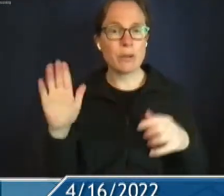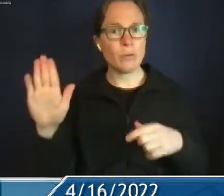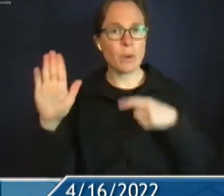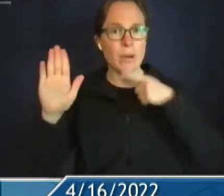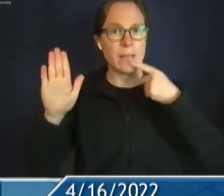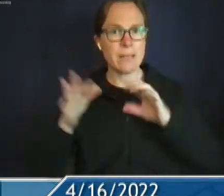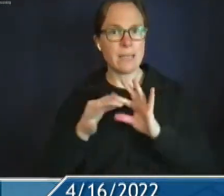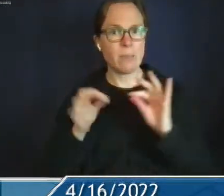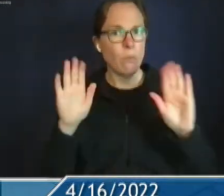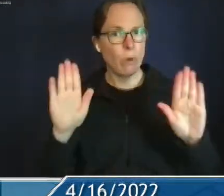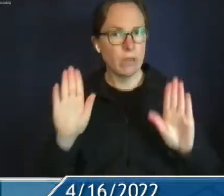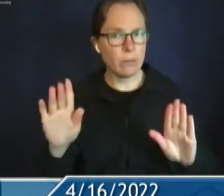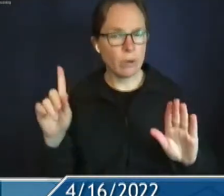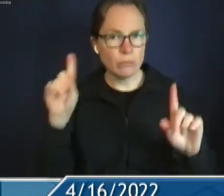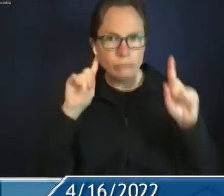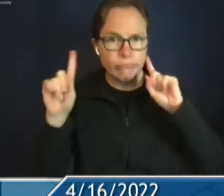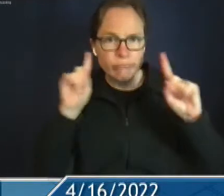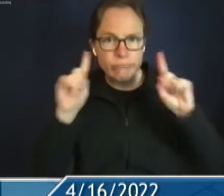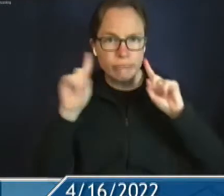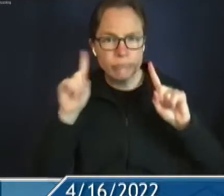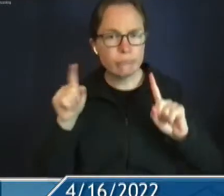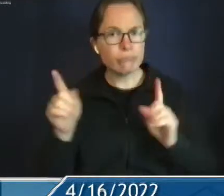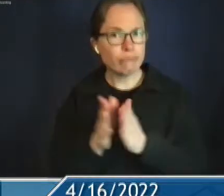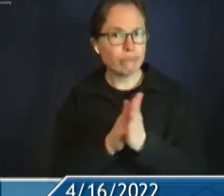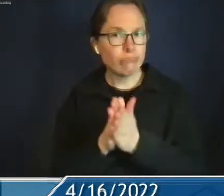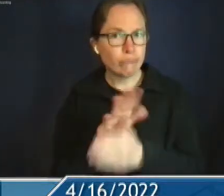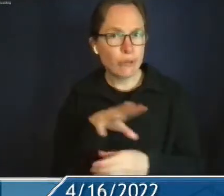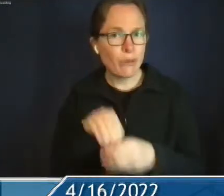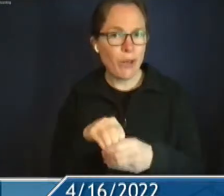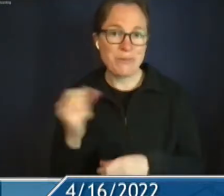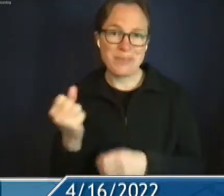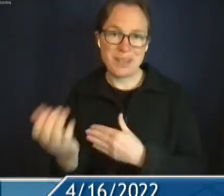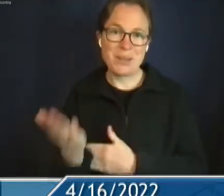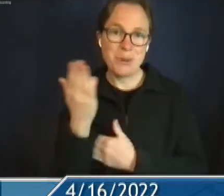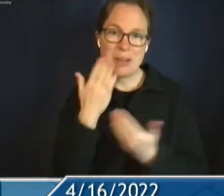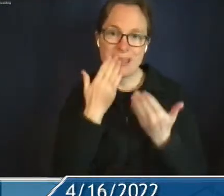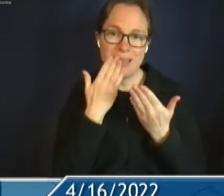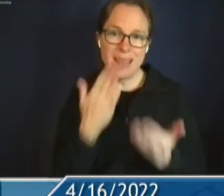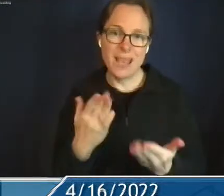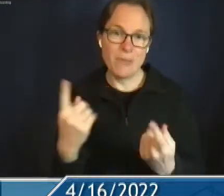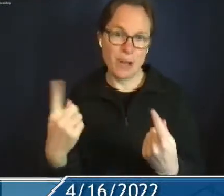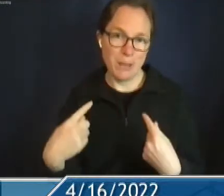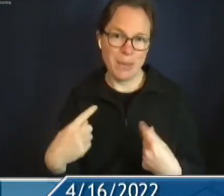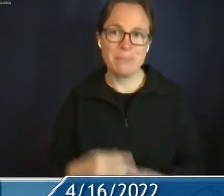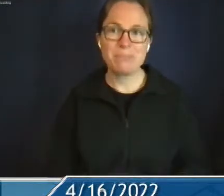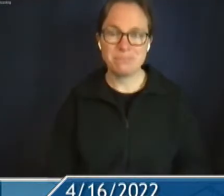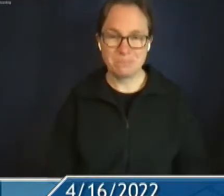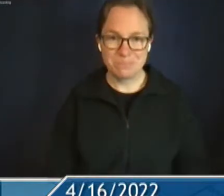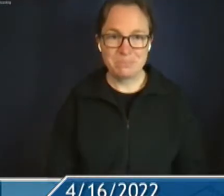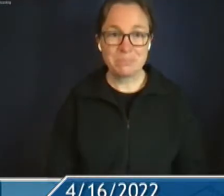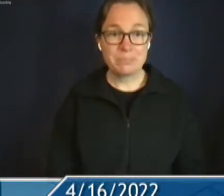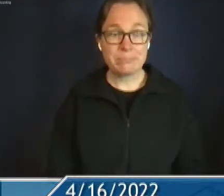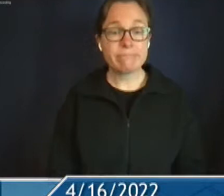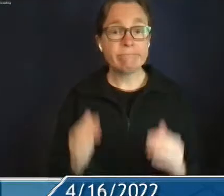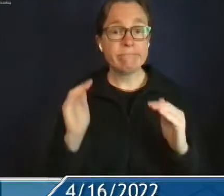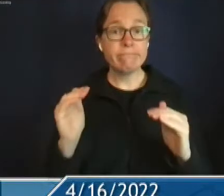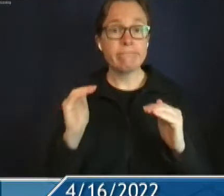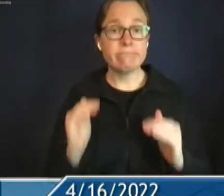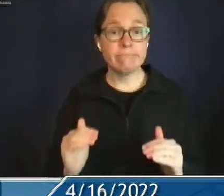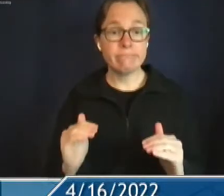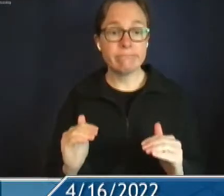It's wonderful to see this level of public participation on a Saturday morning. So thank you all for coming and giving your testimony. Next, we're going to move